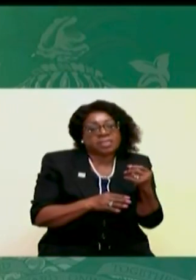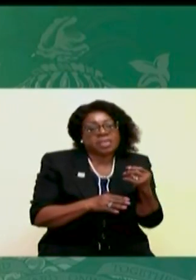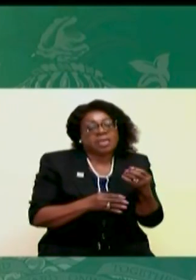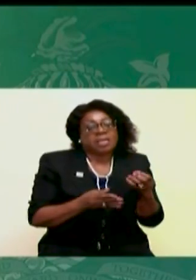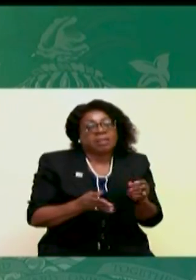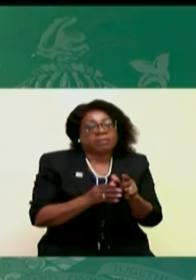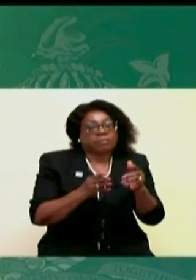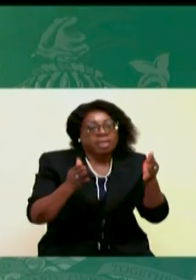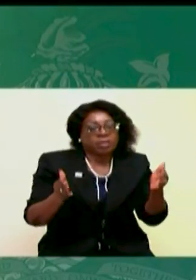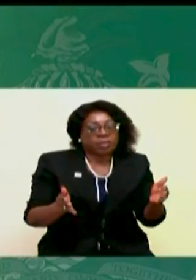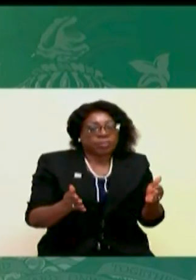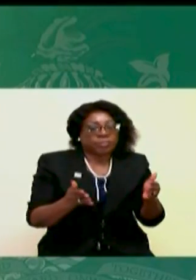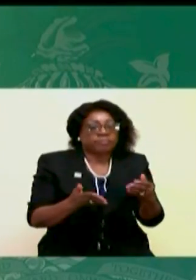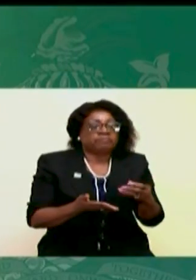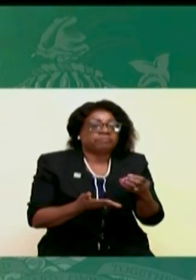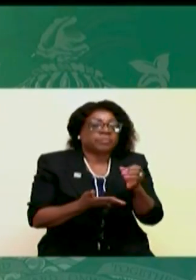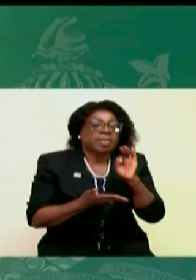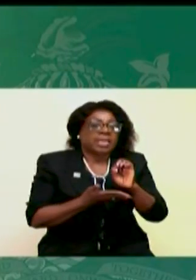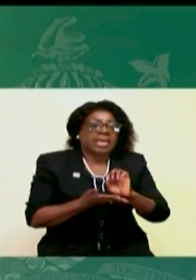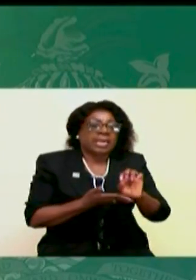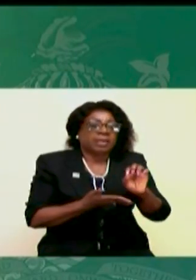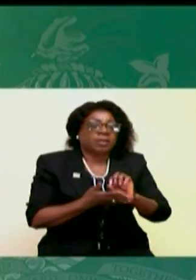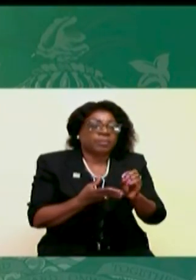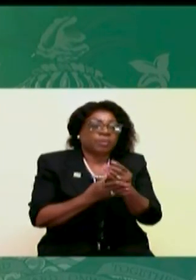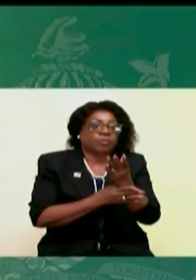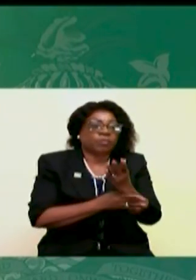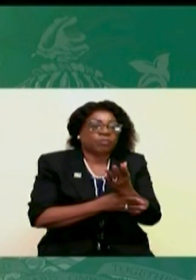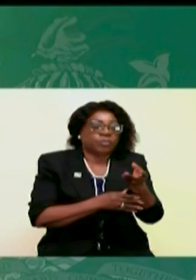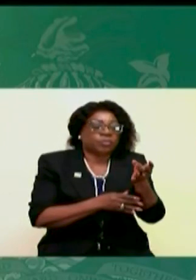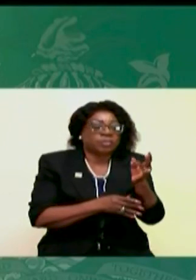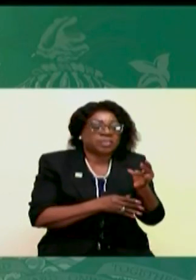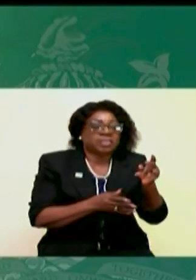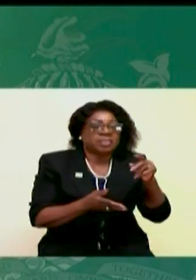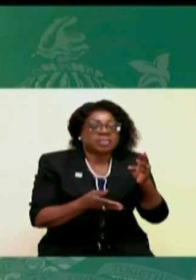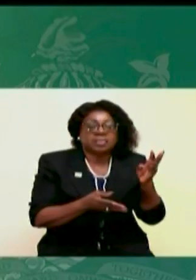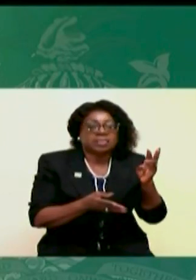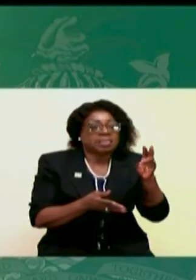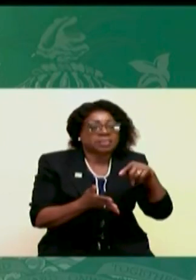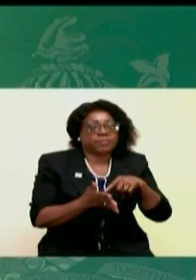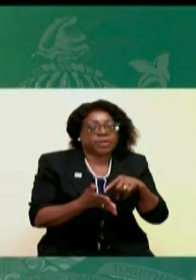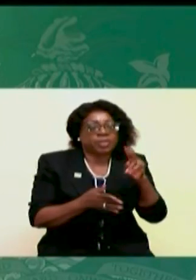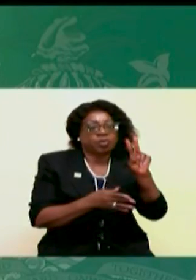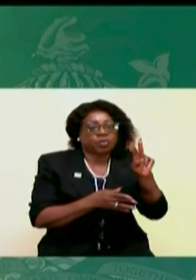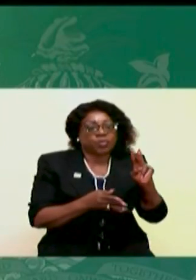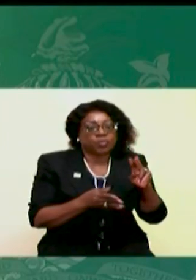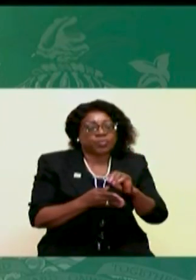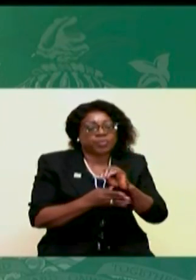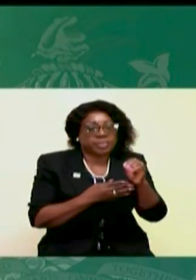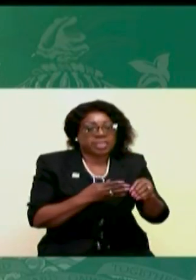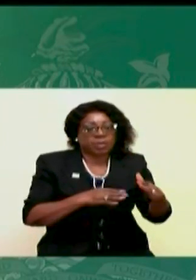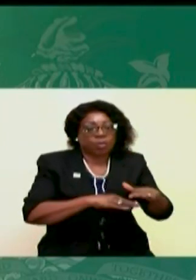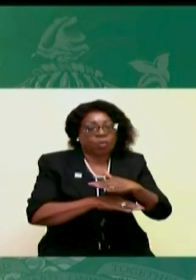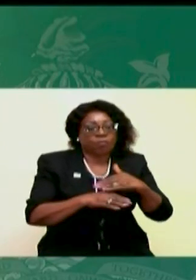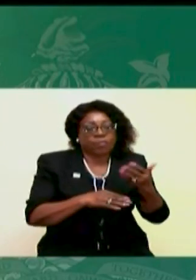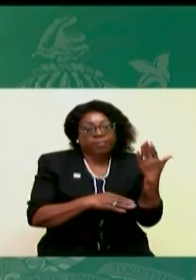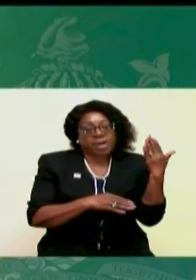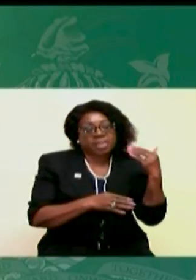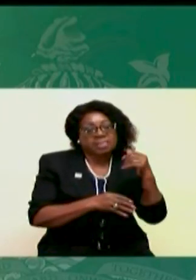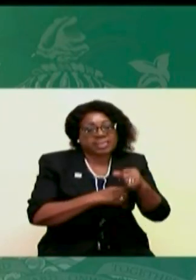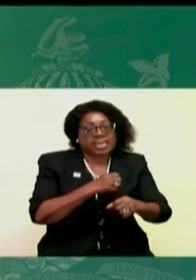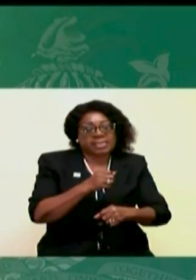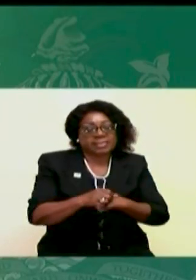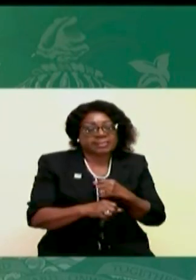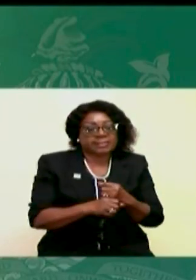economic growth with an historic jump to 6.2% over previous years. Finally, Madam Speaker,